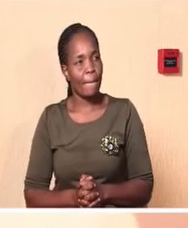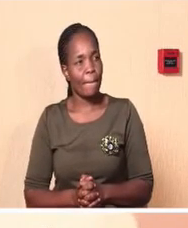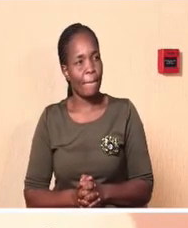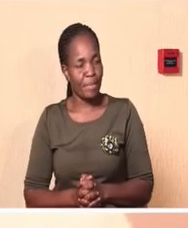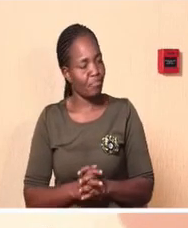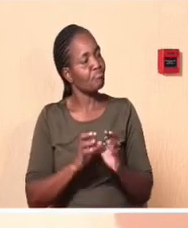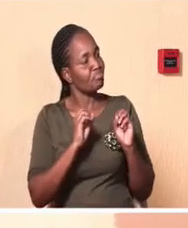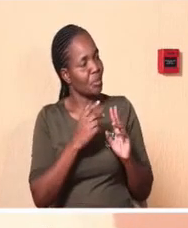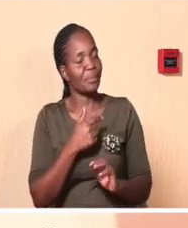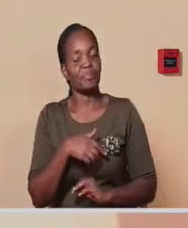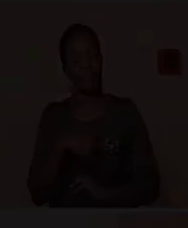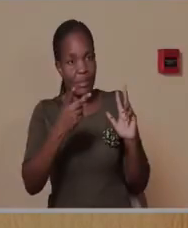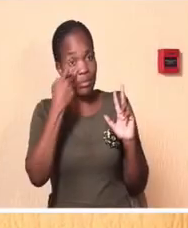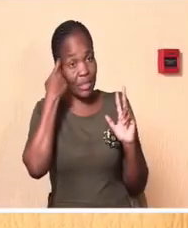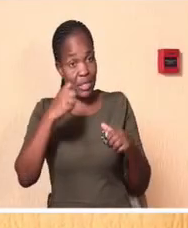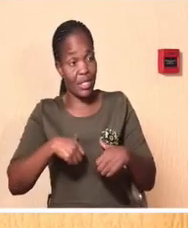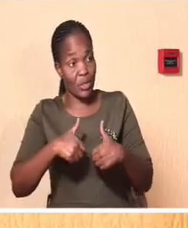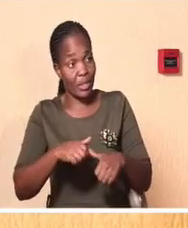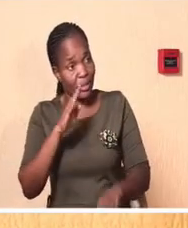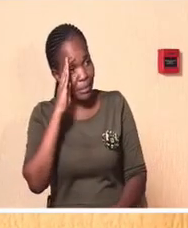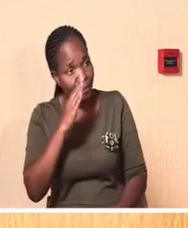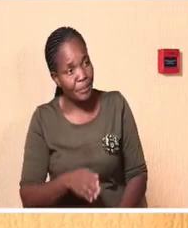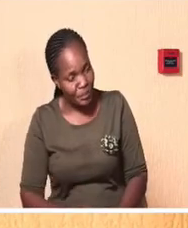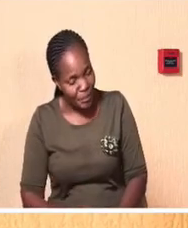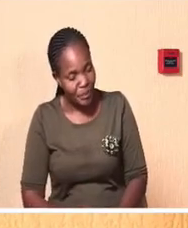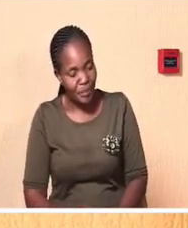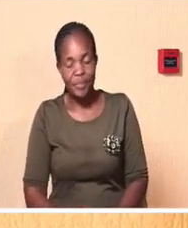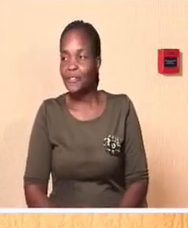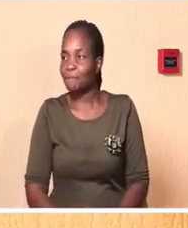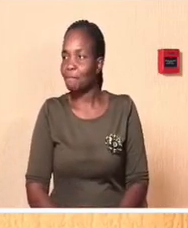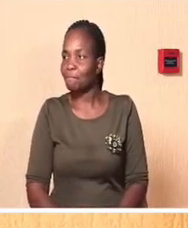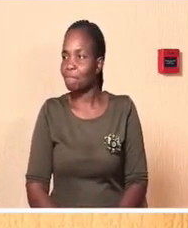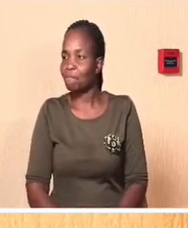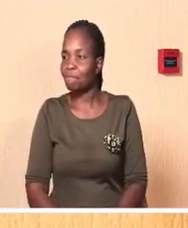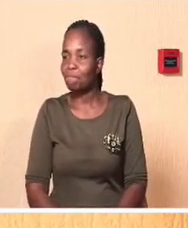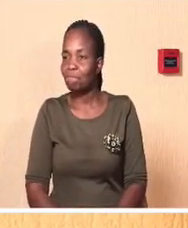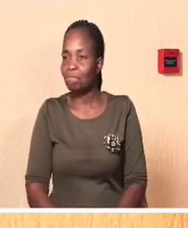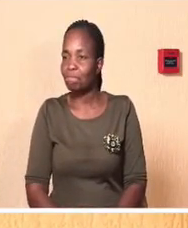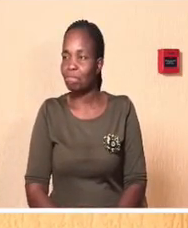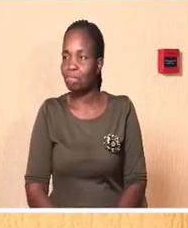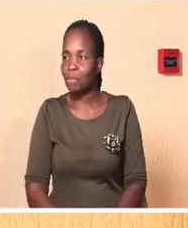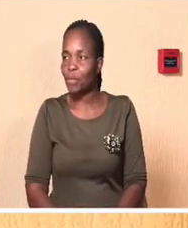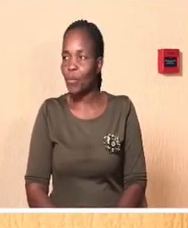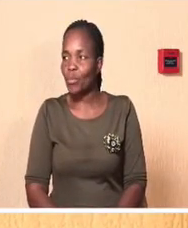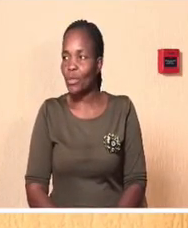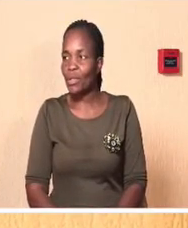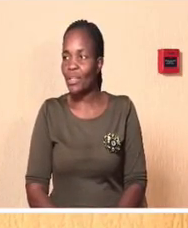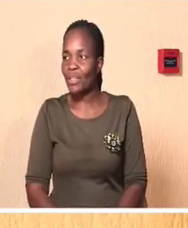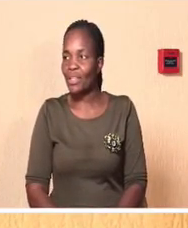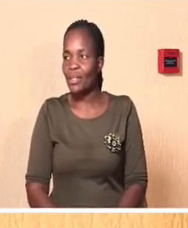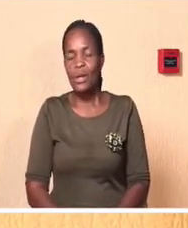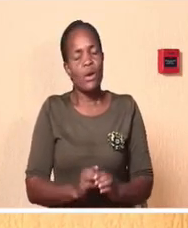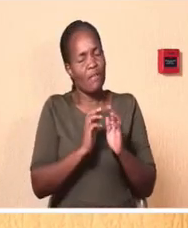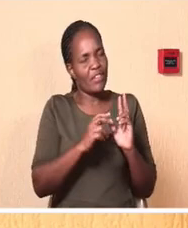All right. Thank you very much, Doctor. Good afternoon. I'd like to know from you, Namibians I find are very interesting